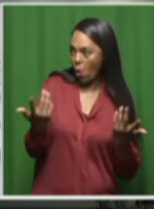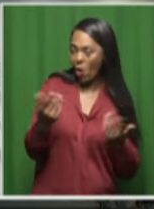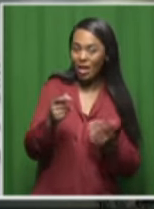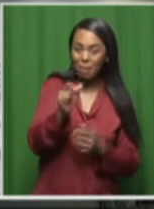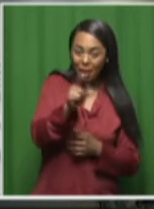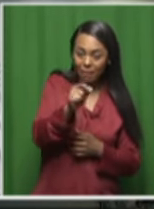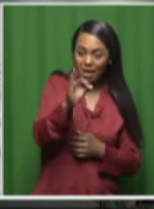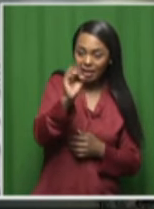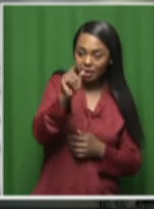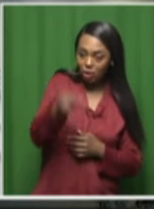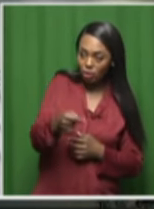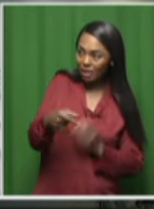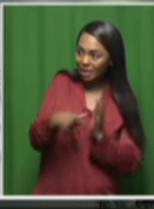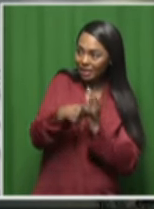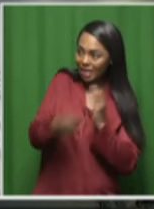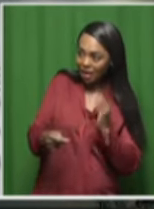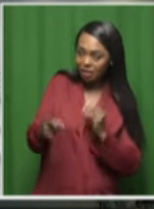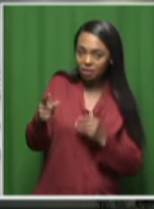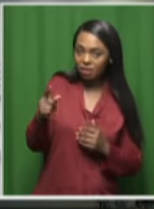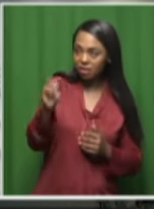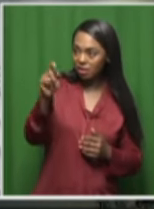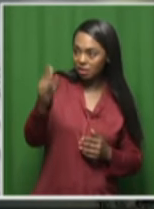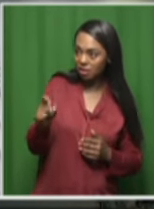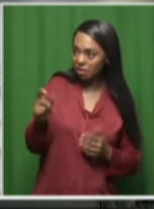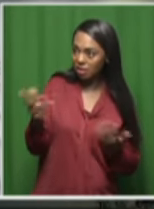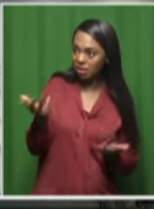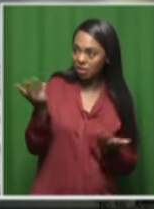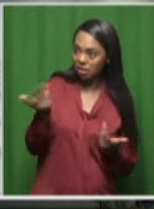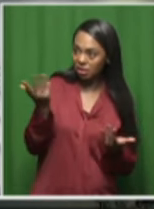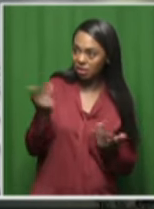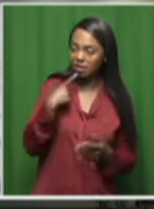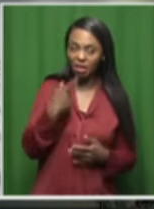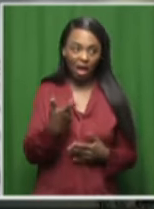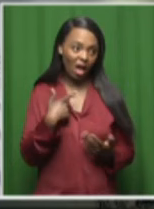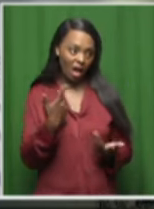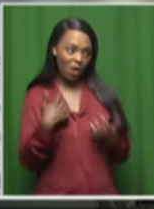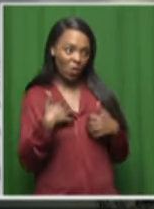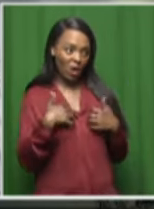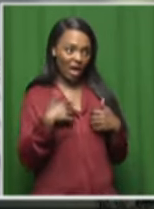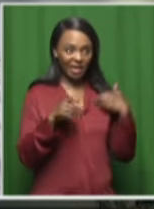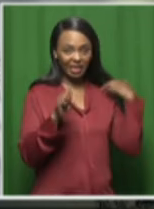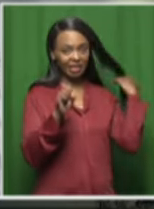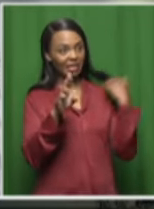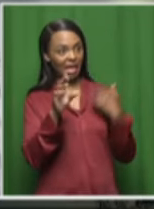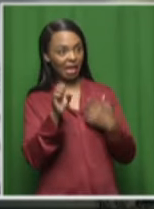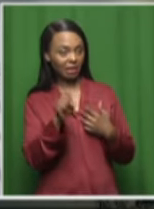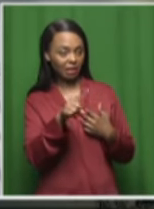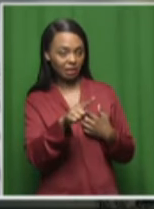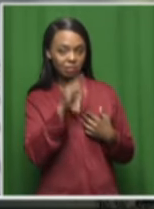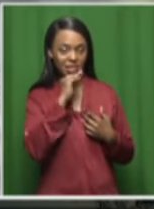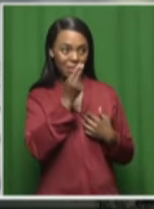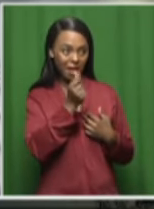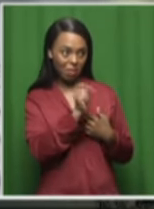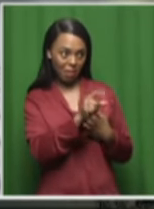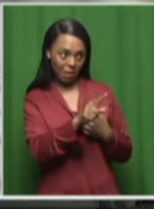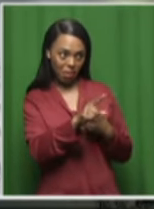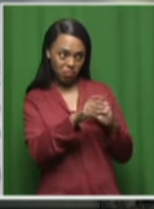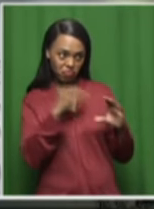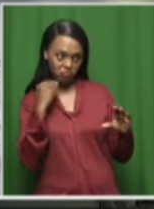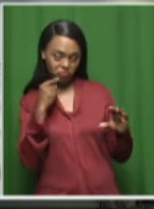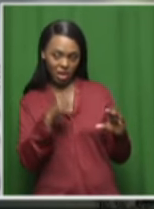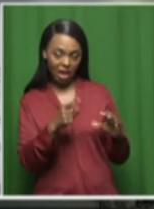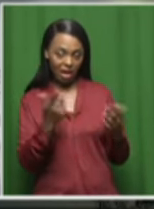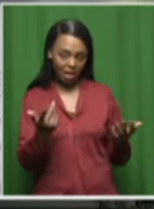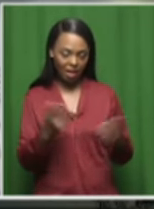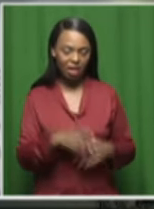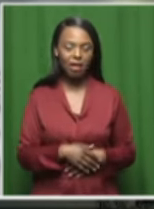the tax man waiting, rubbing his fingers, thinking, ooh, let's go. Okay, we're going to get lots of money here. Yeah, it's